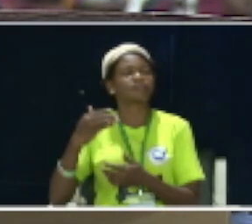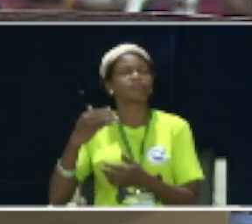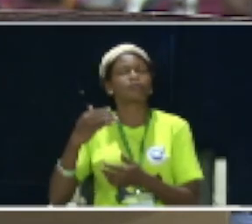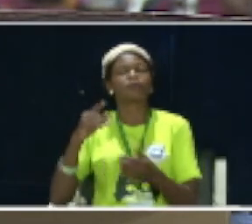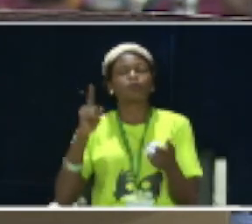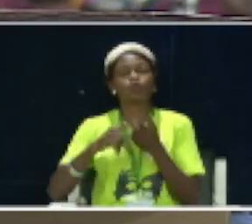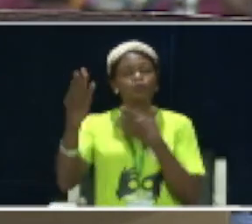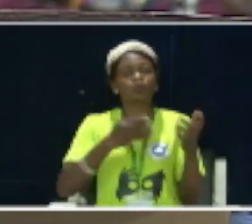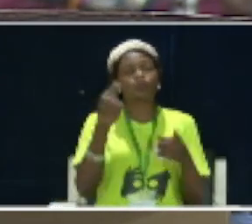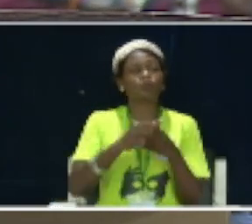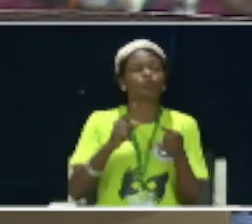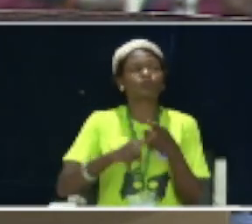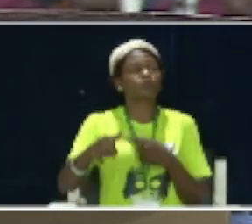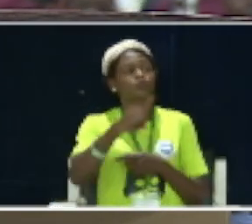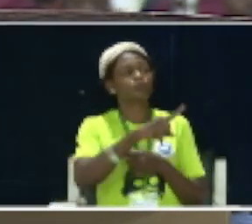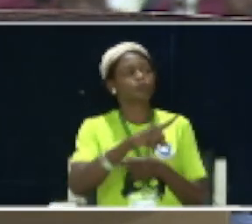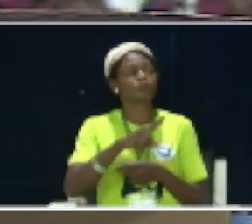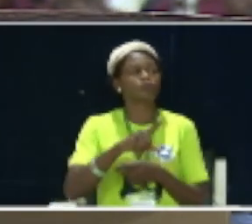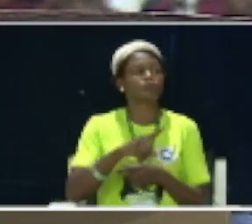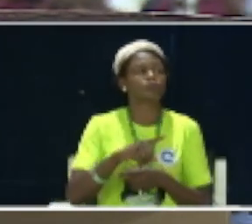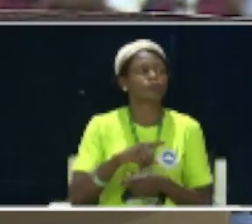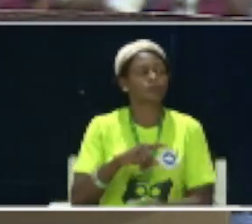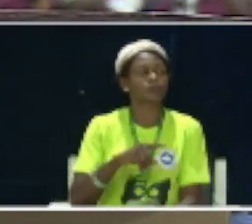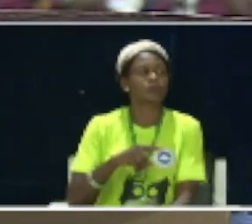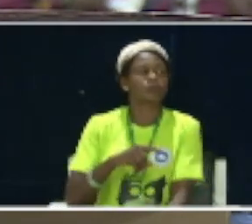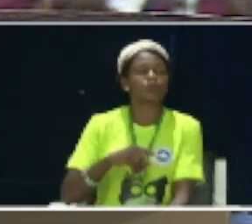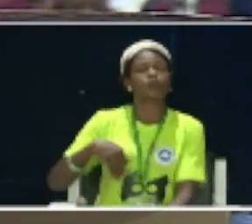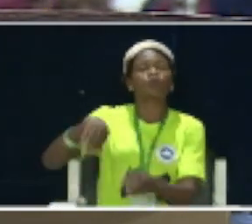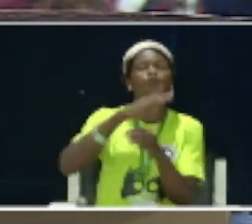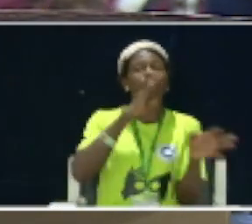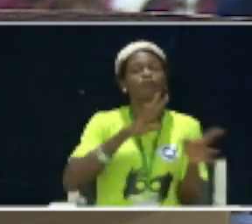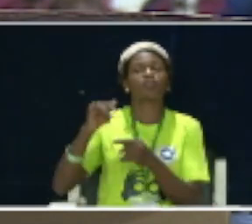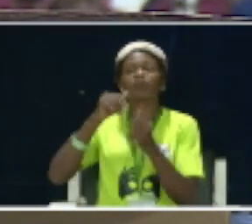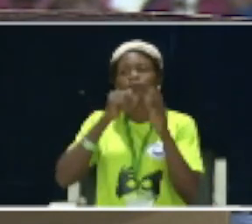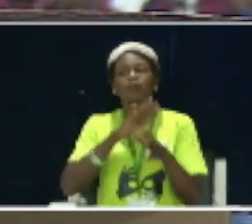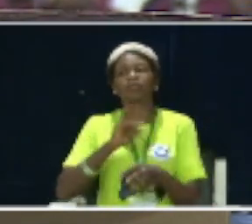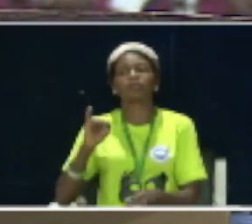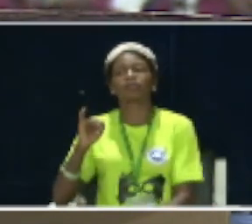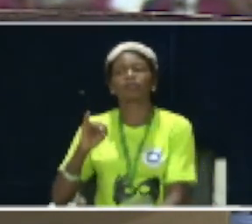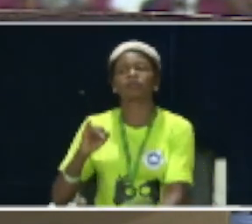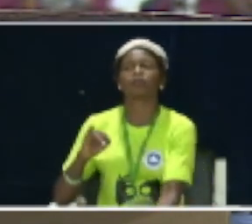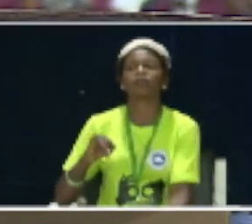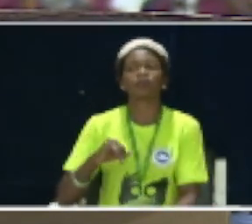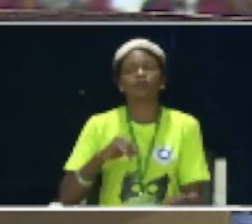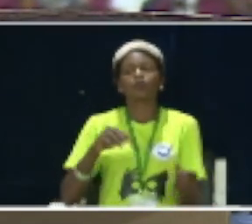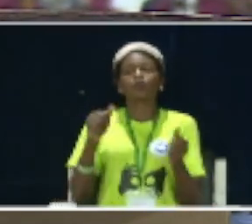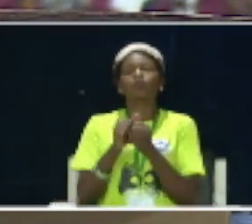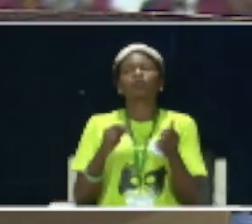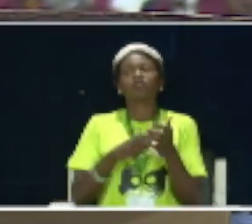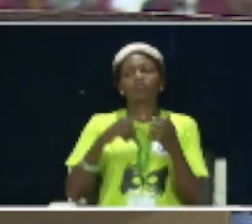to bring the word to you. Overflowing blessings. Which means the intention of